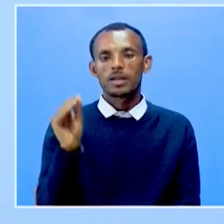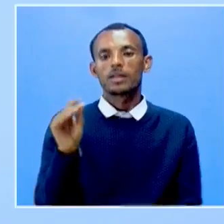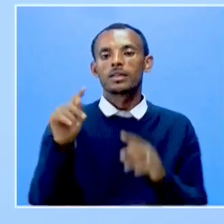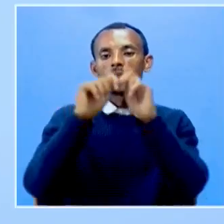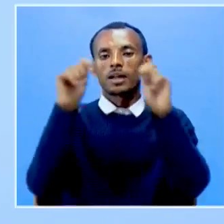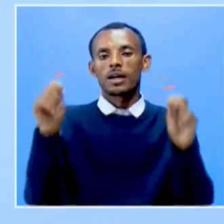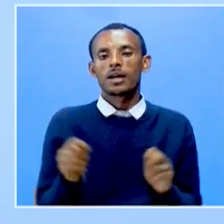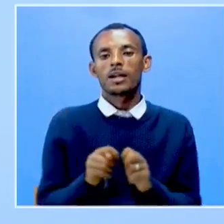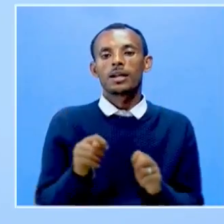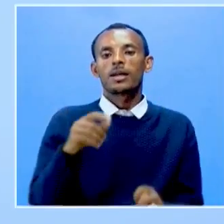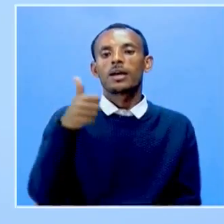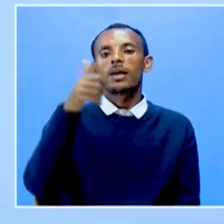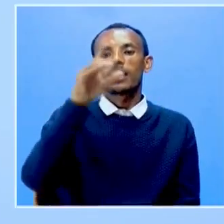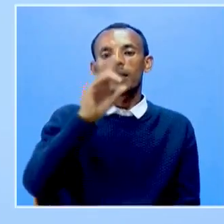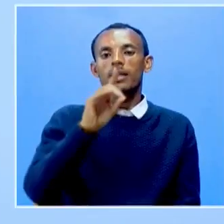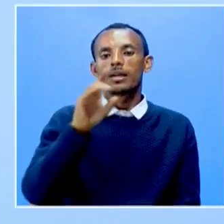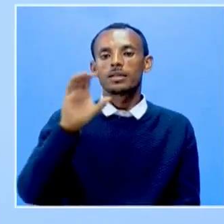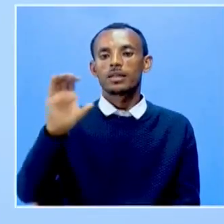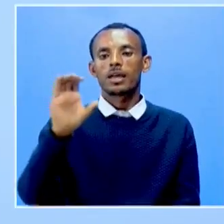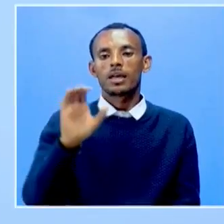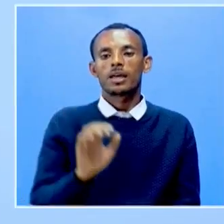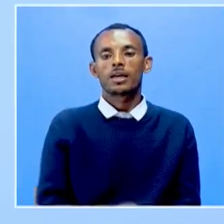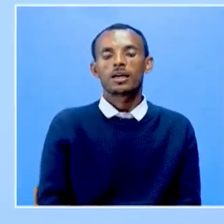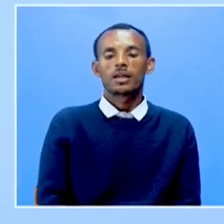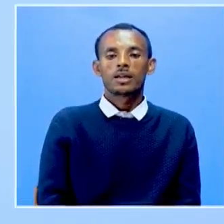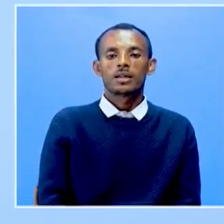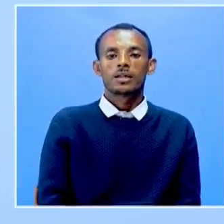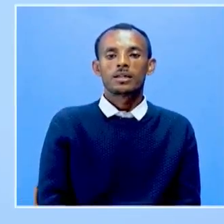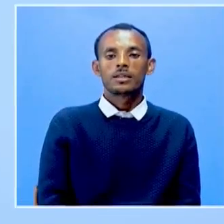triangle ADC.